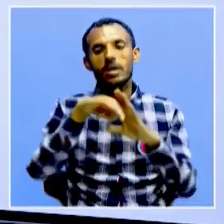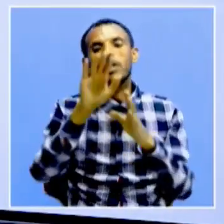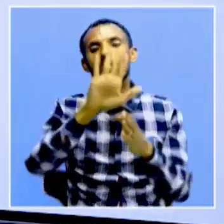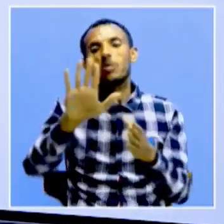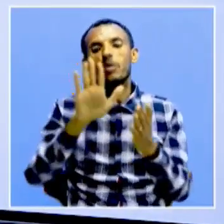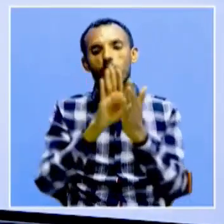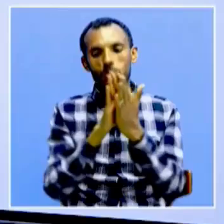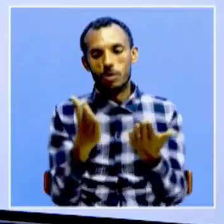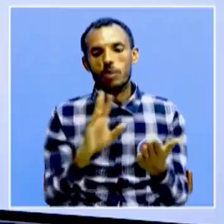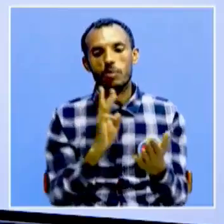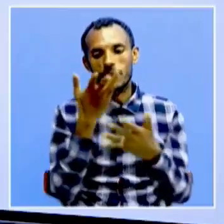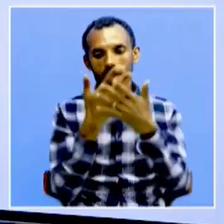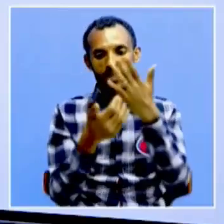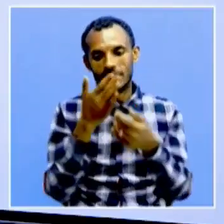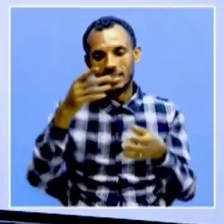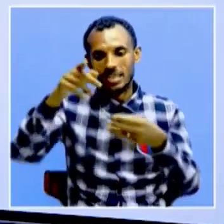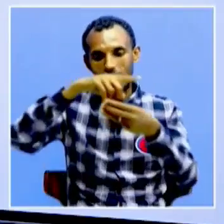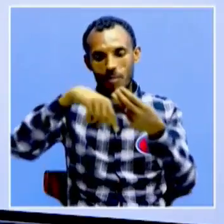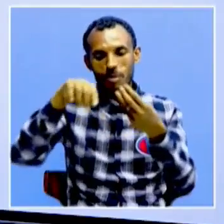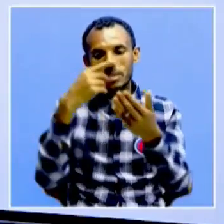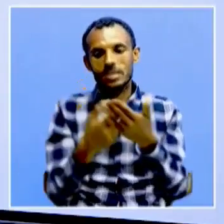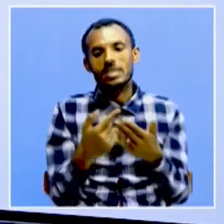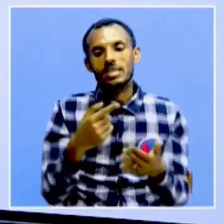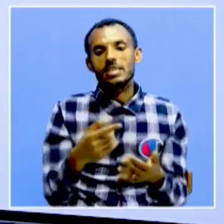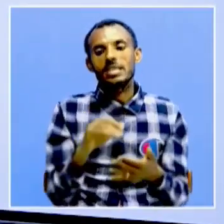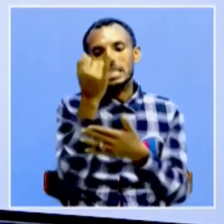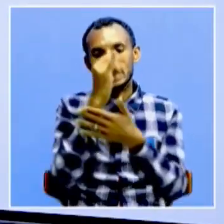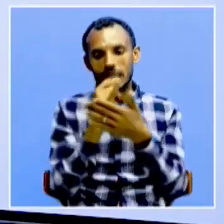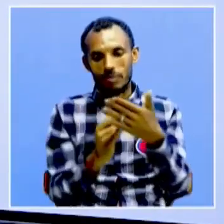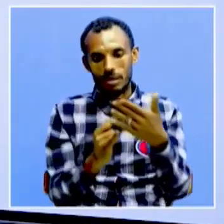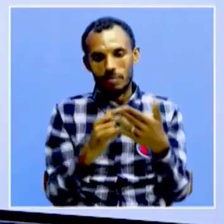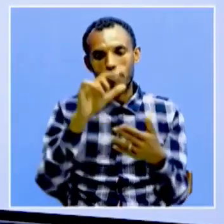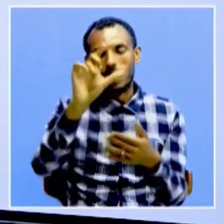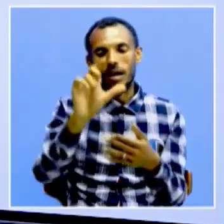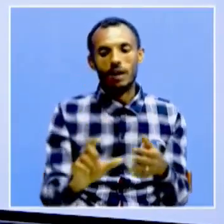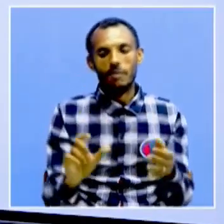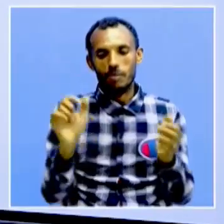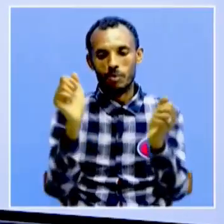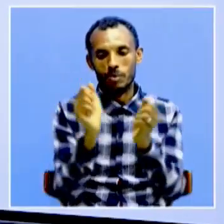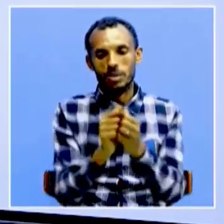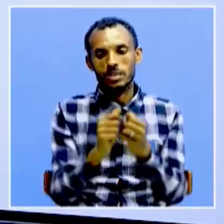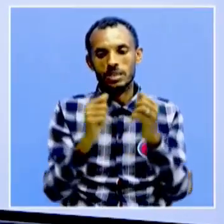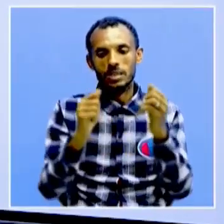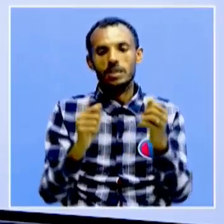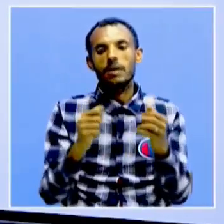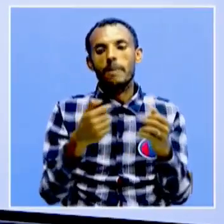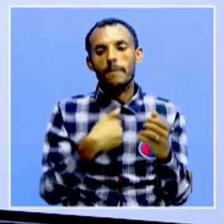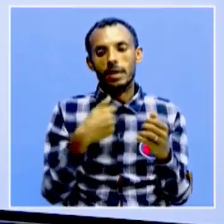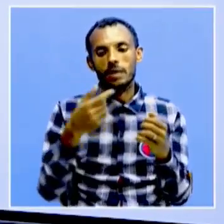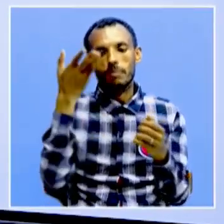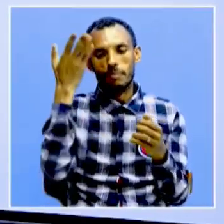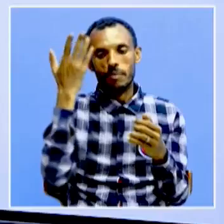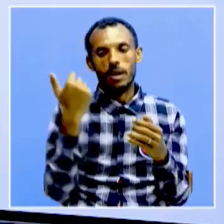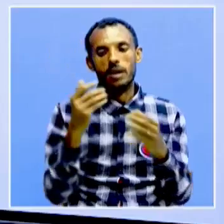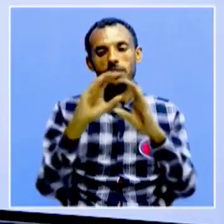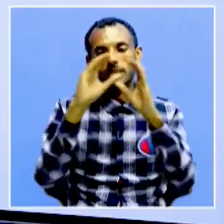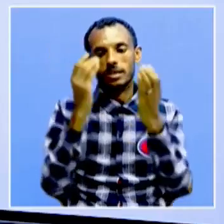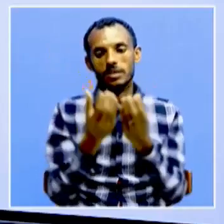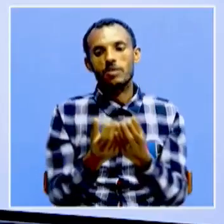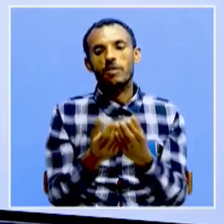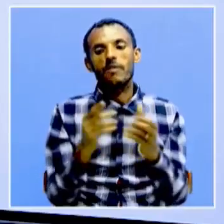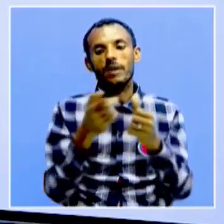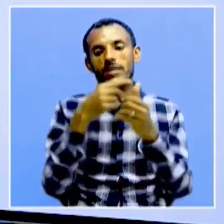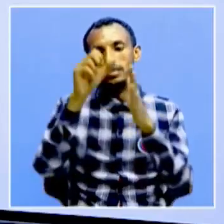even we discussed about this descriptive paragraph with me on the last session of first semester.